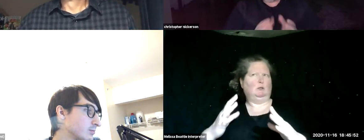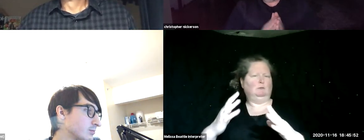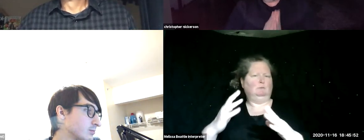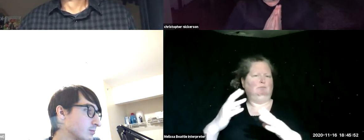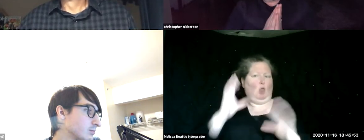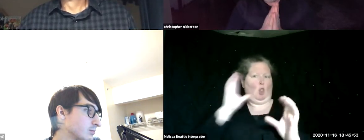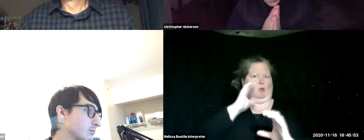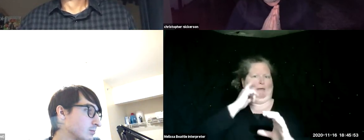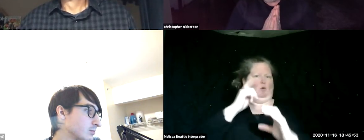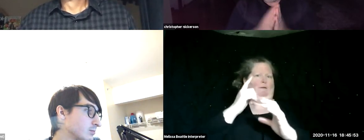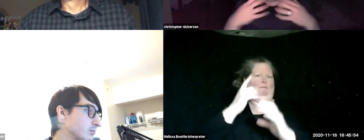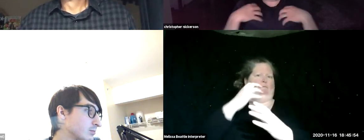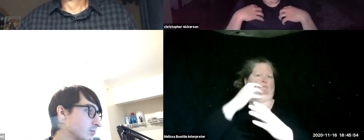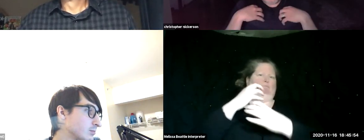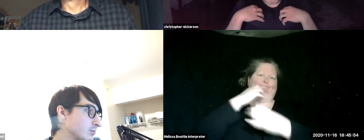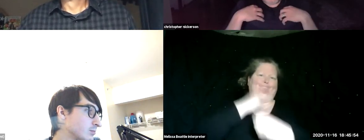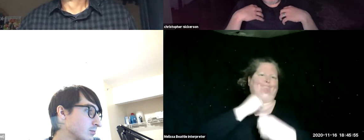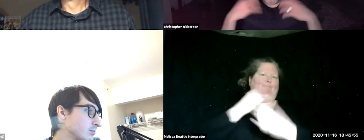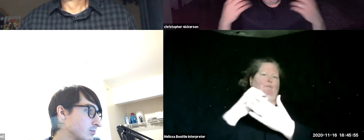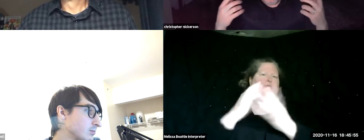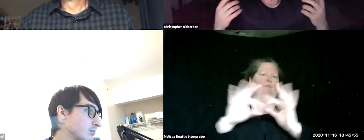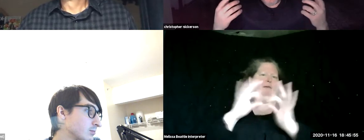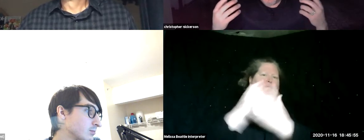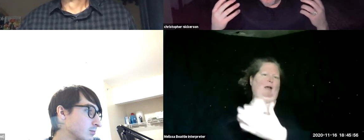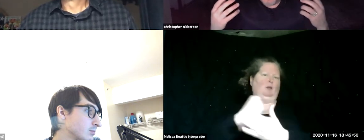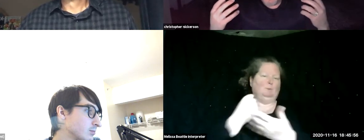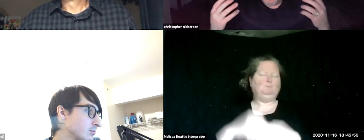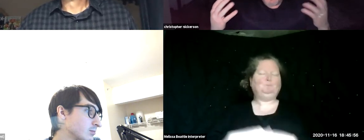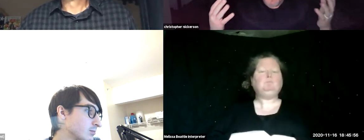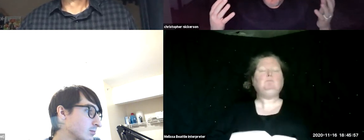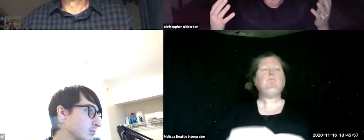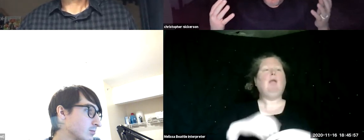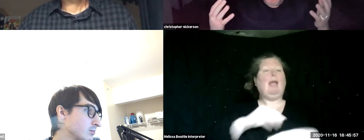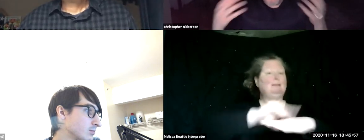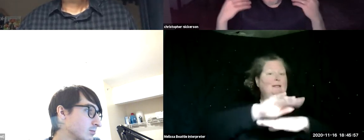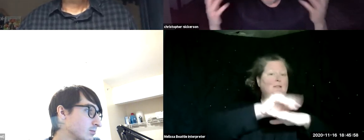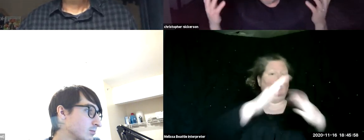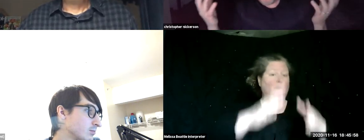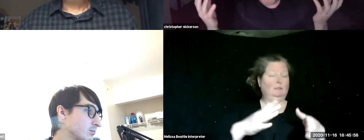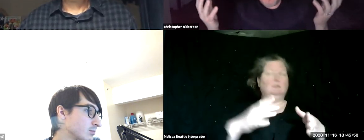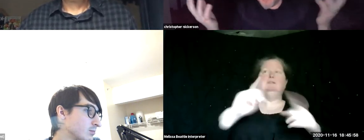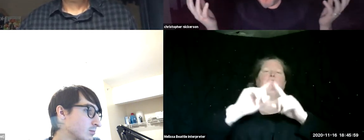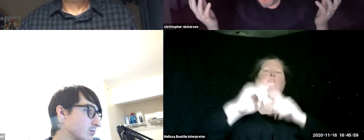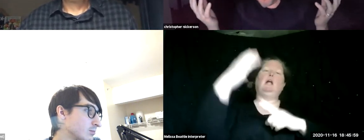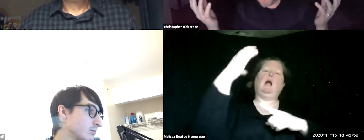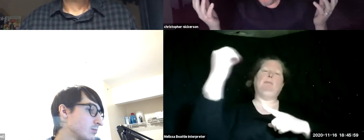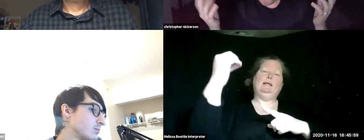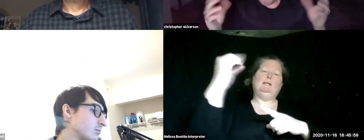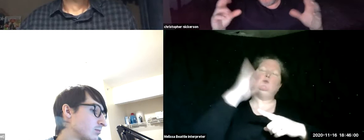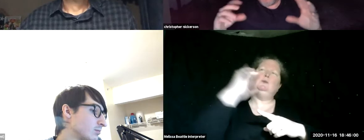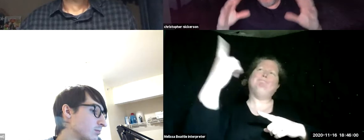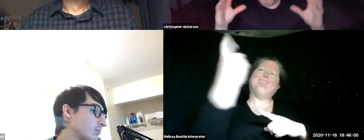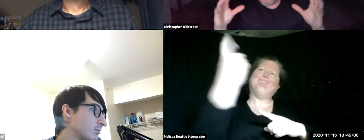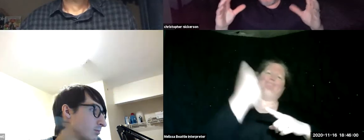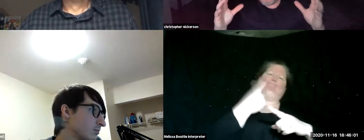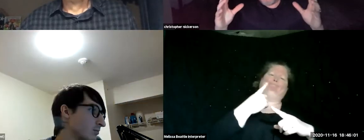know, is it, you know, as a consultant, right? Companies will say, hey, Chris, why do we need to be secure? Is